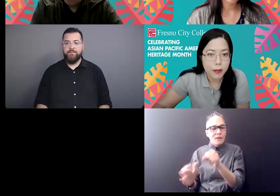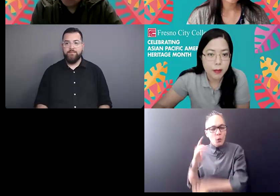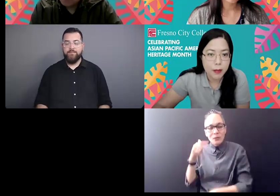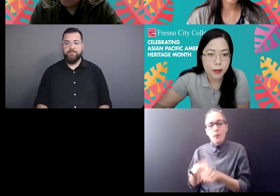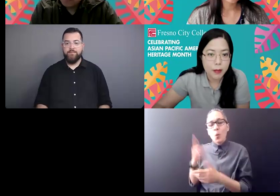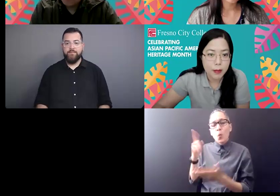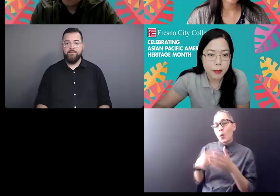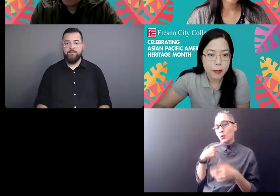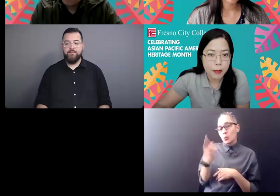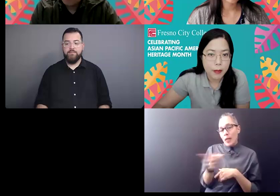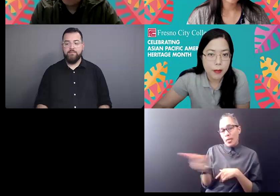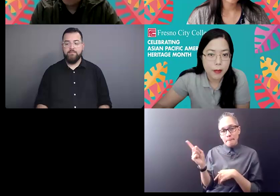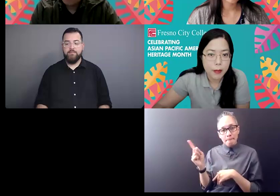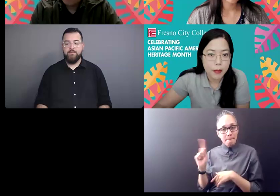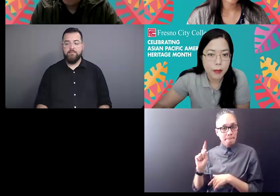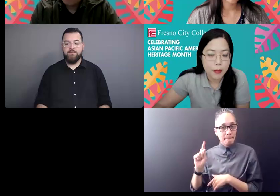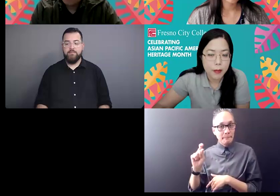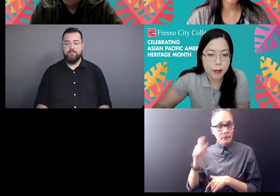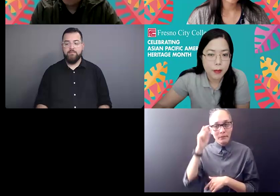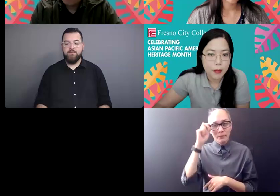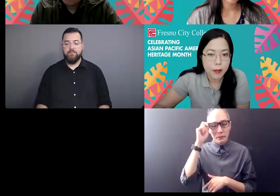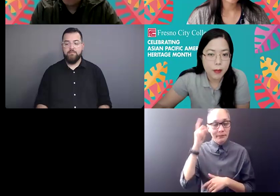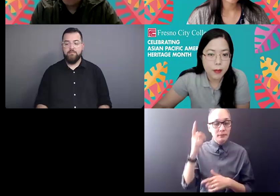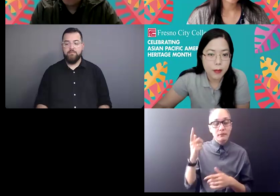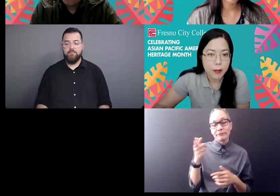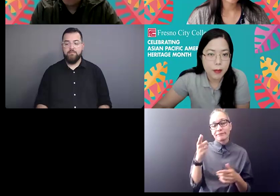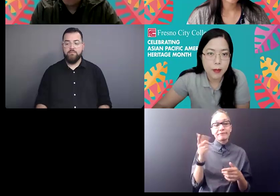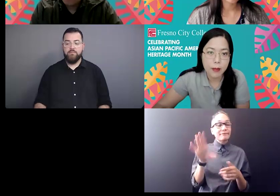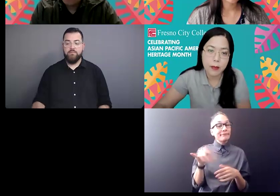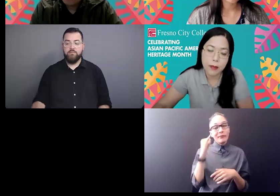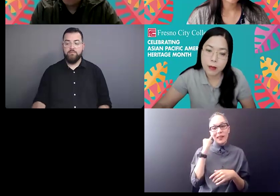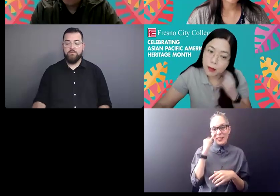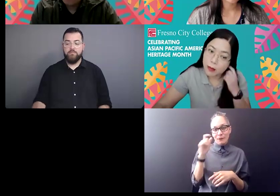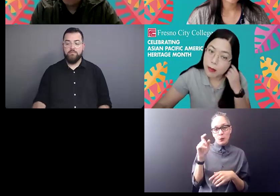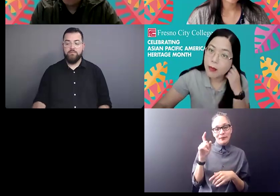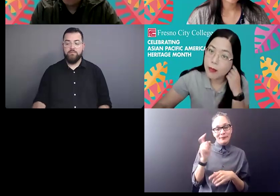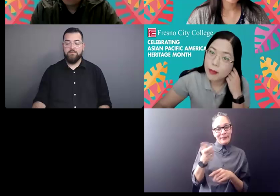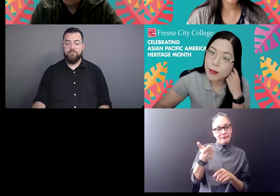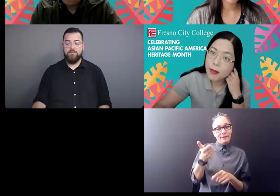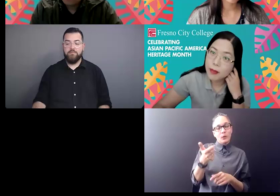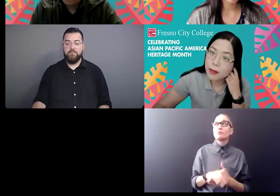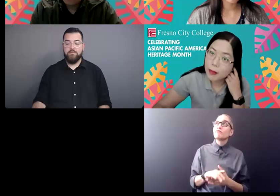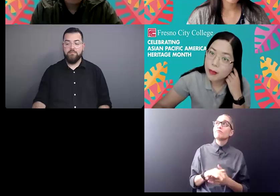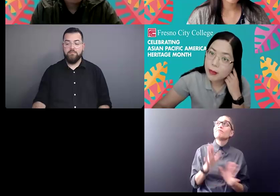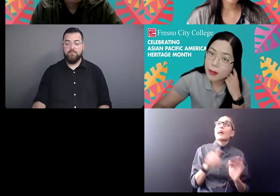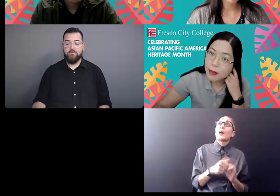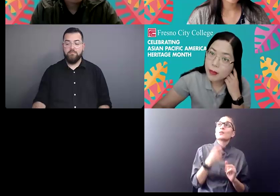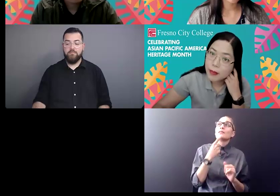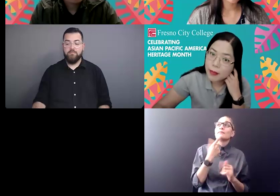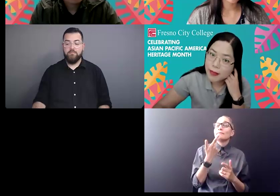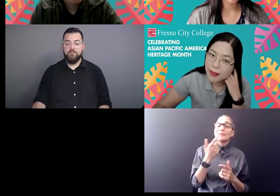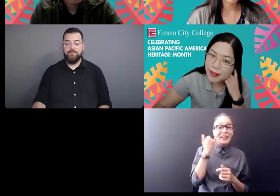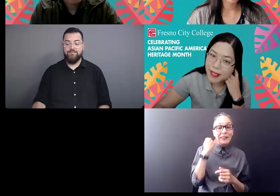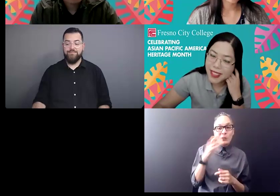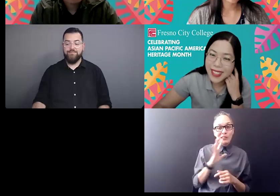whatnot? You know, I guess it could be phrased as, if you could give yourself, you know, your 20-year-old